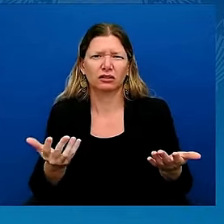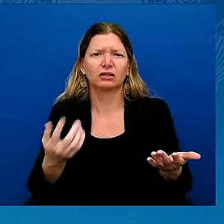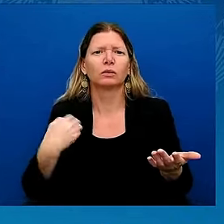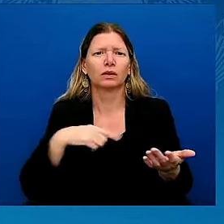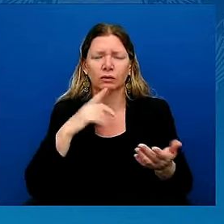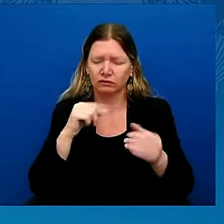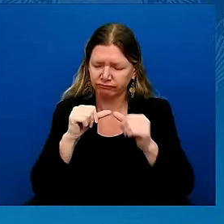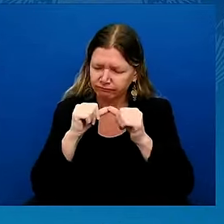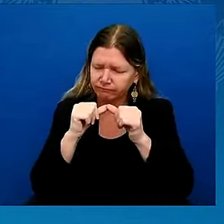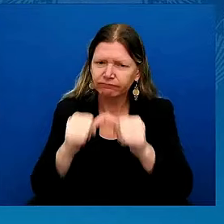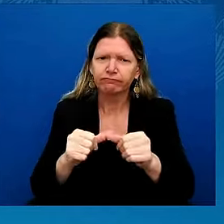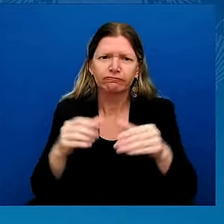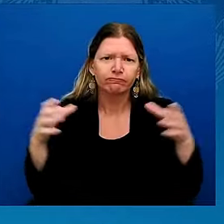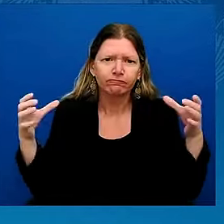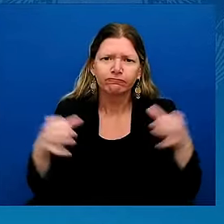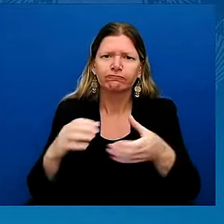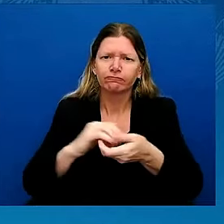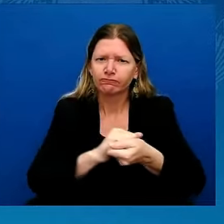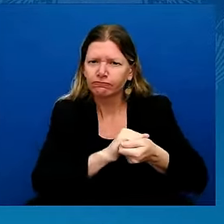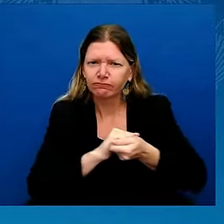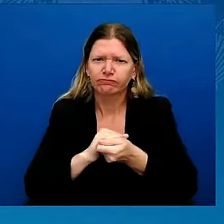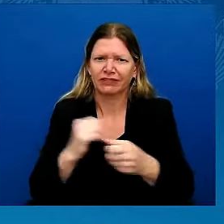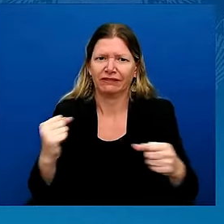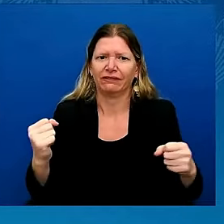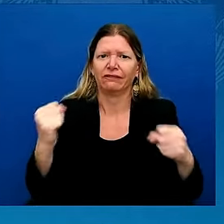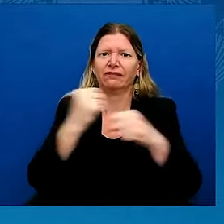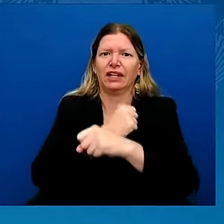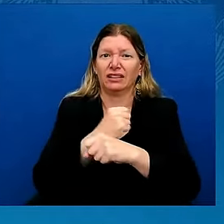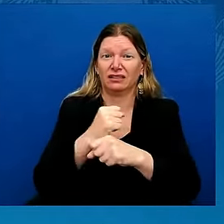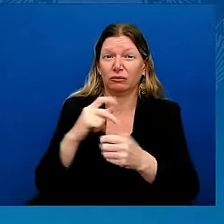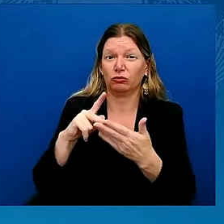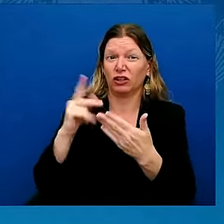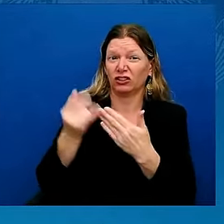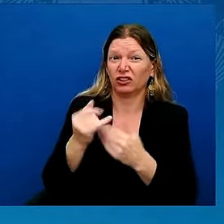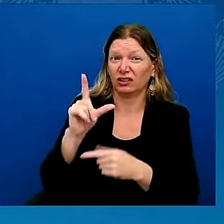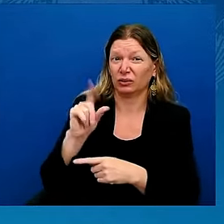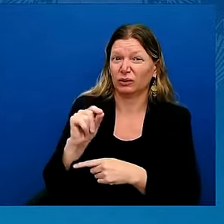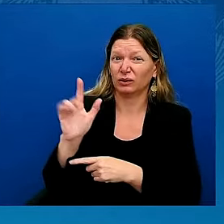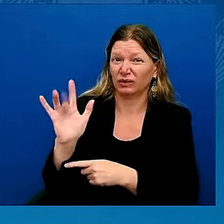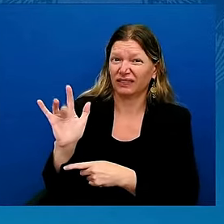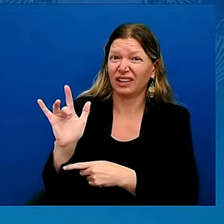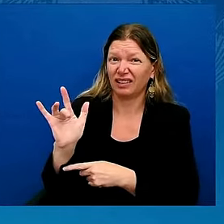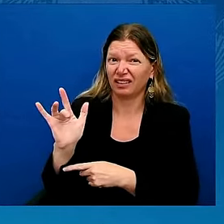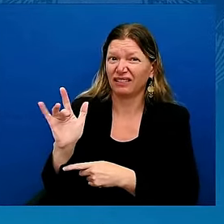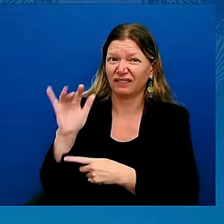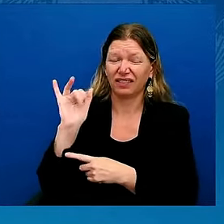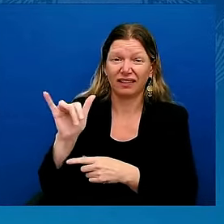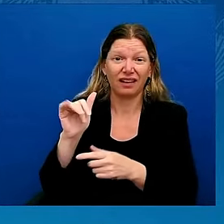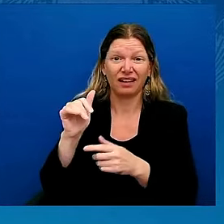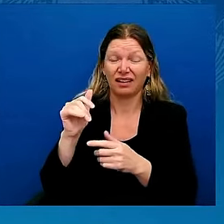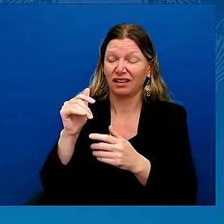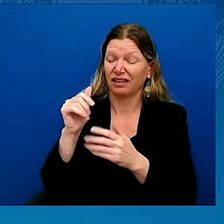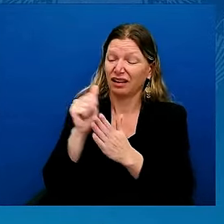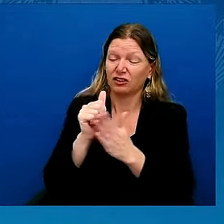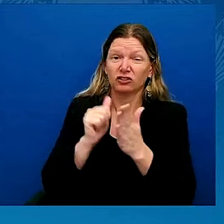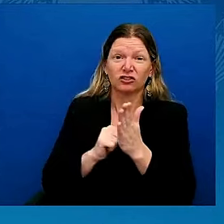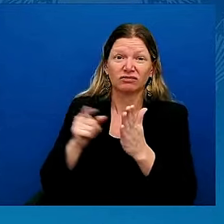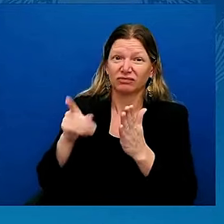Project 2025, an agenda that would cut Medicare and increase the cost of health care in our country.